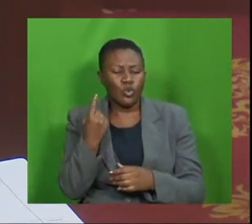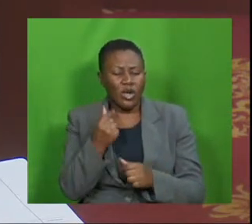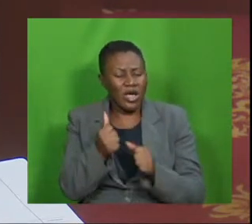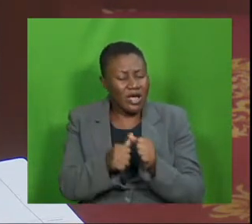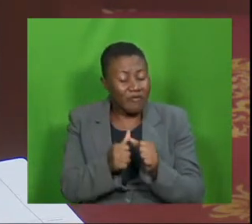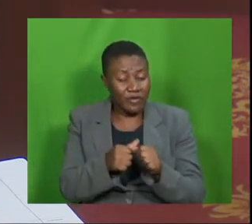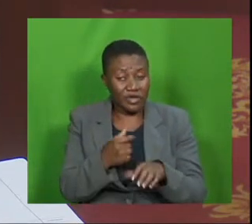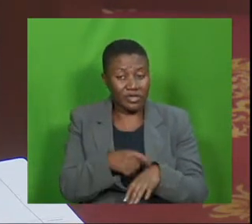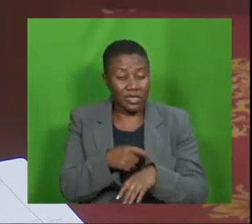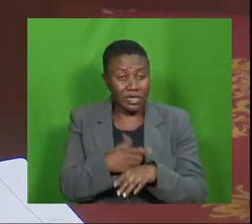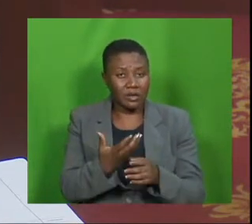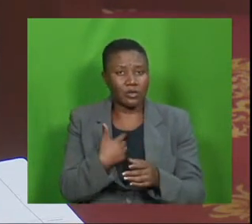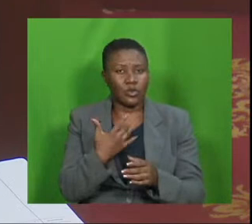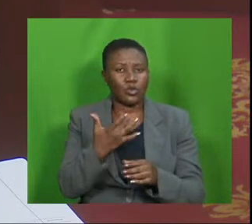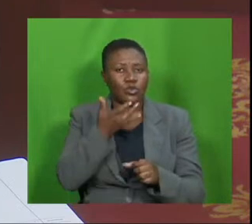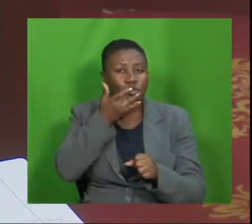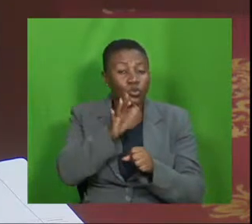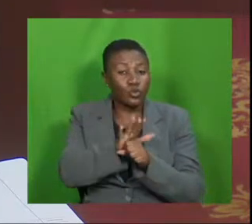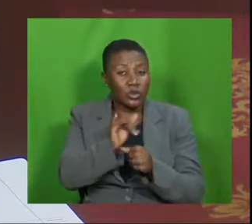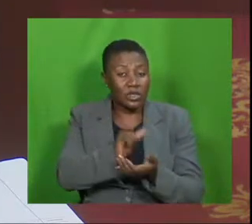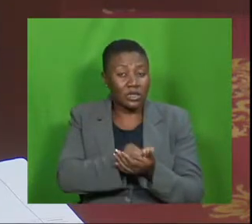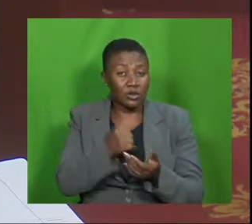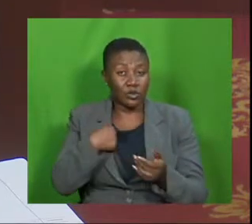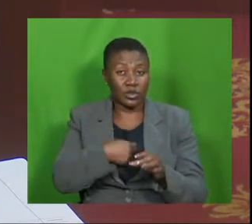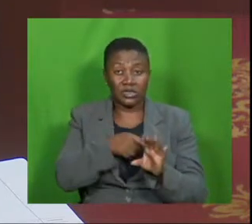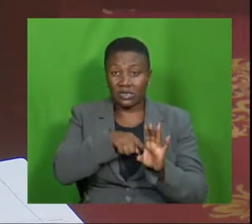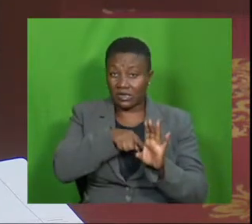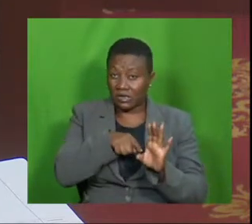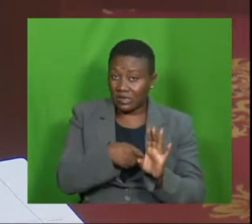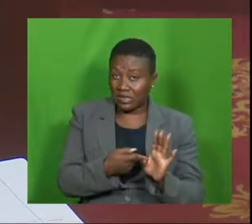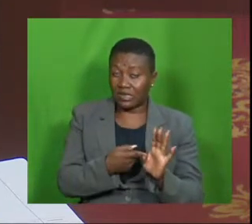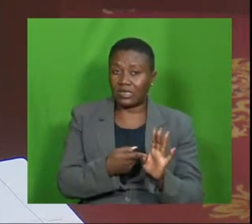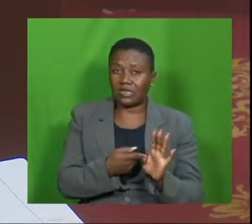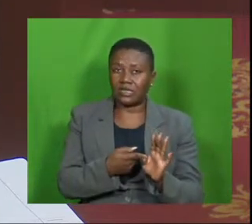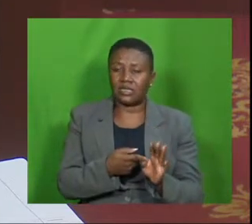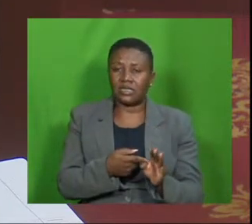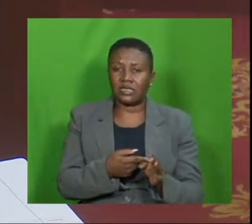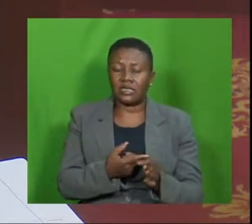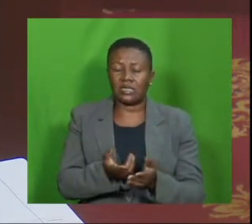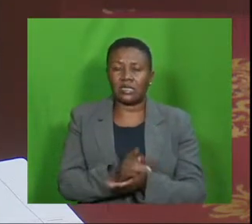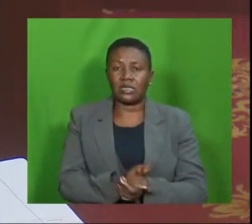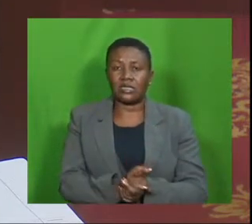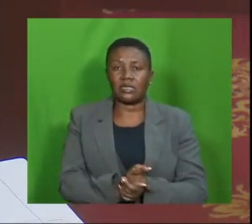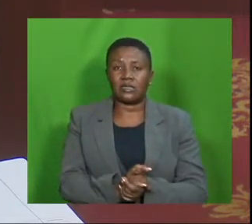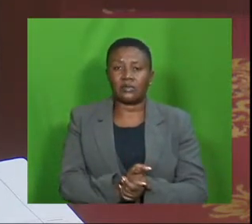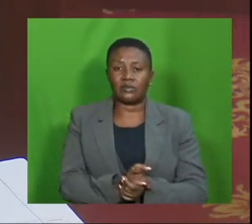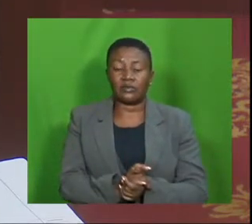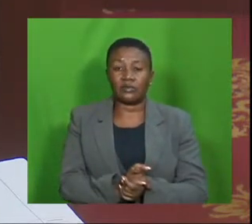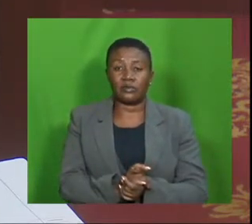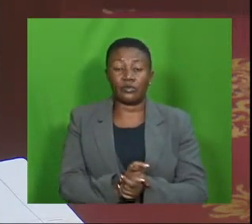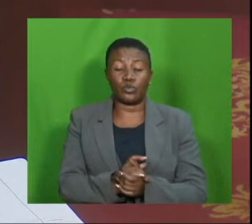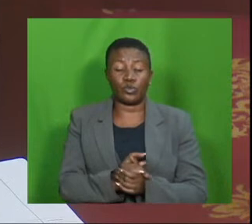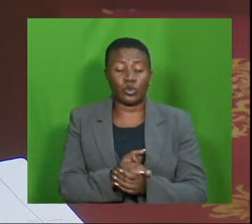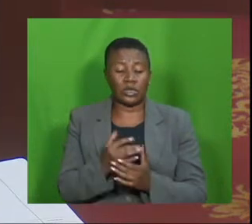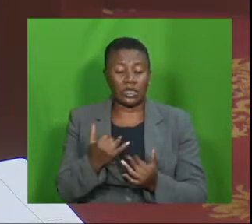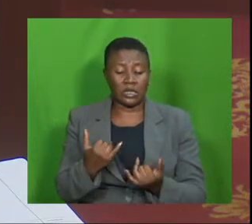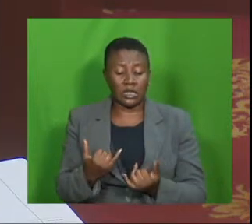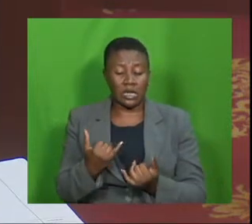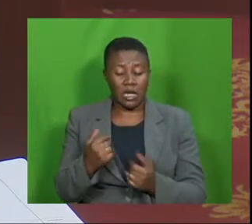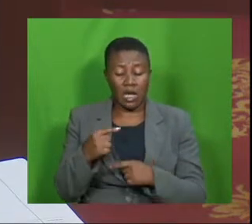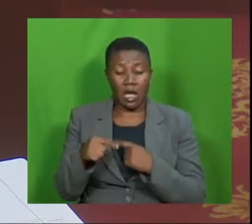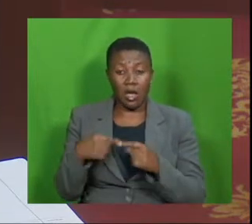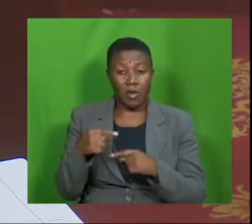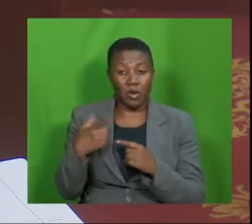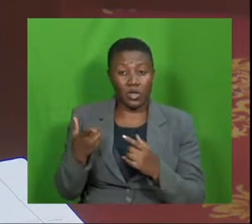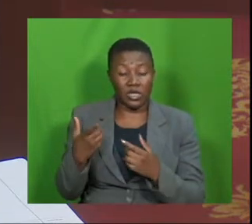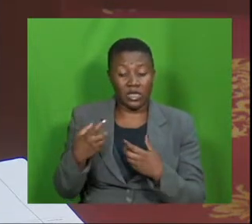So I want to assure you that we have started even with that. With the electronic monitoring system that